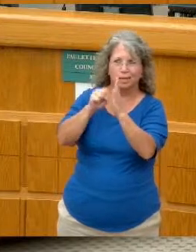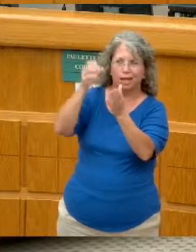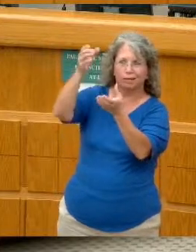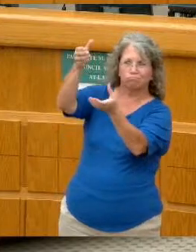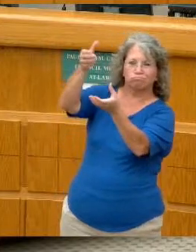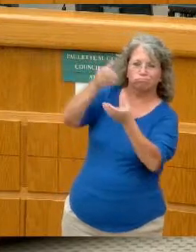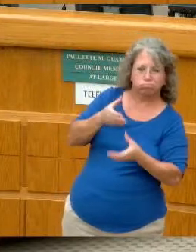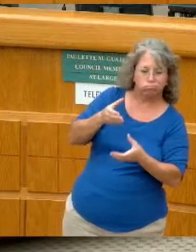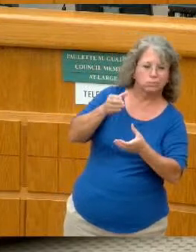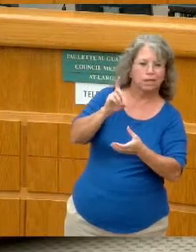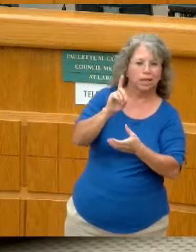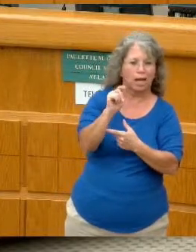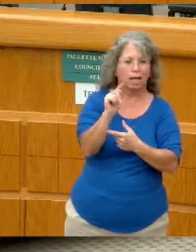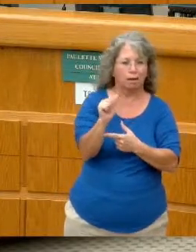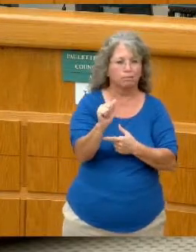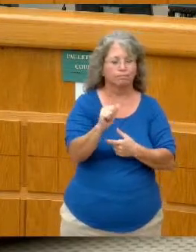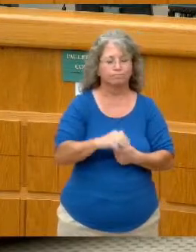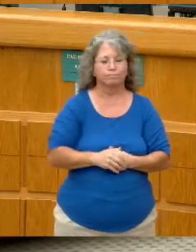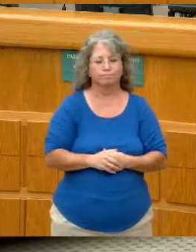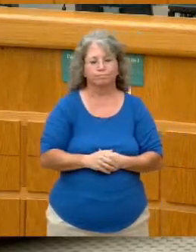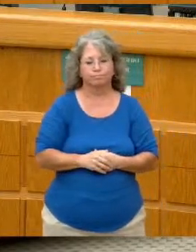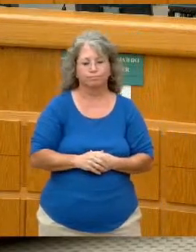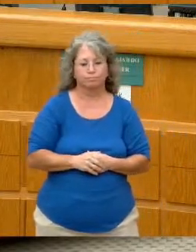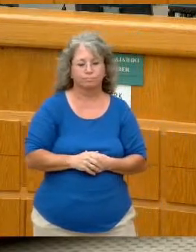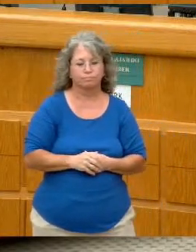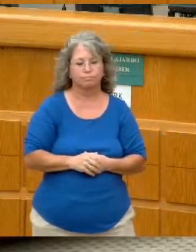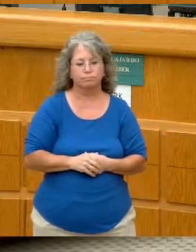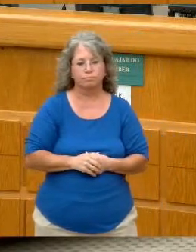Now, this chart shows us our